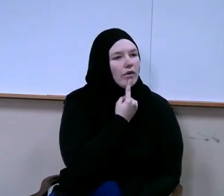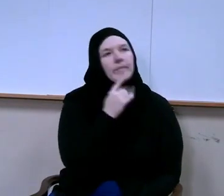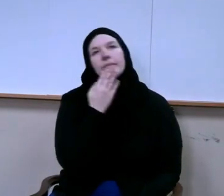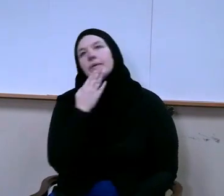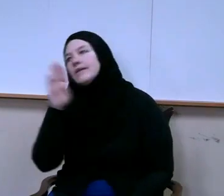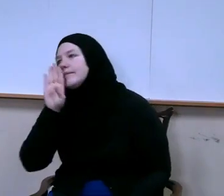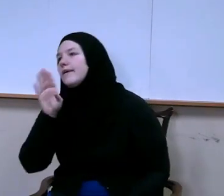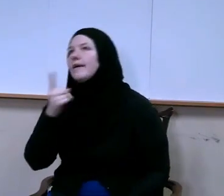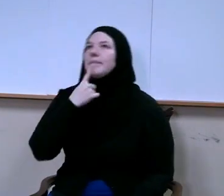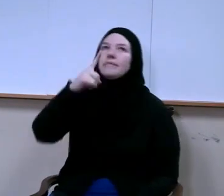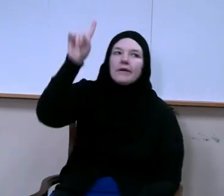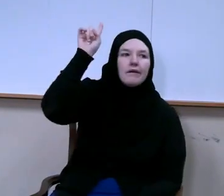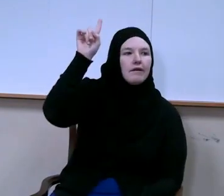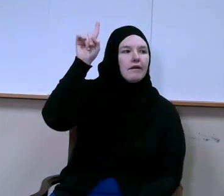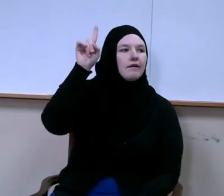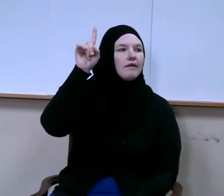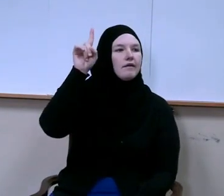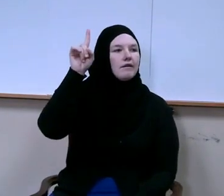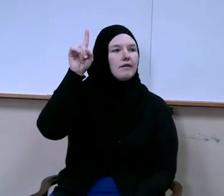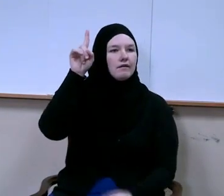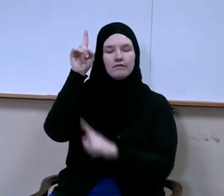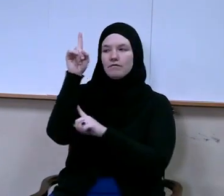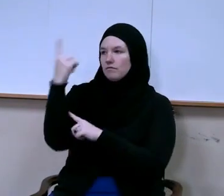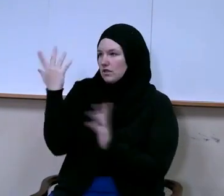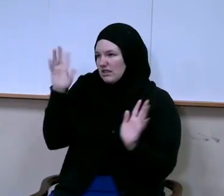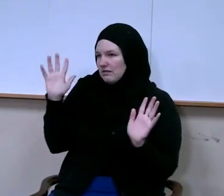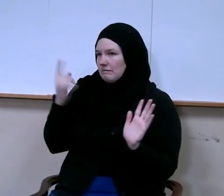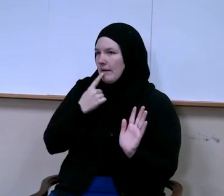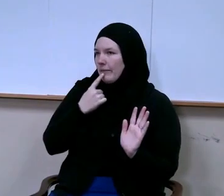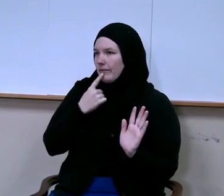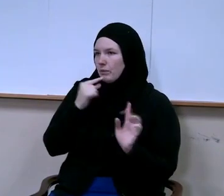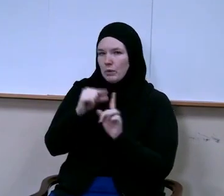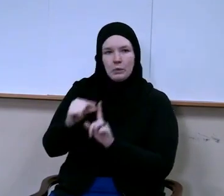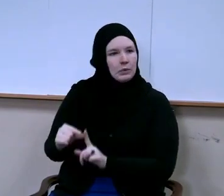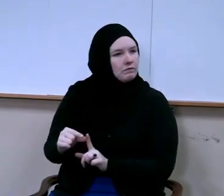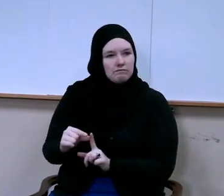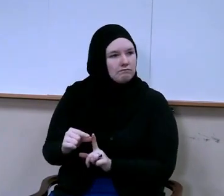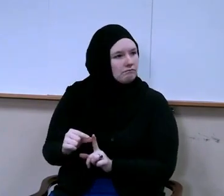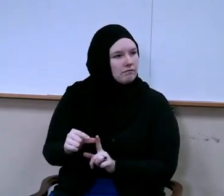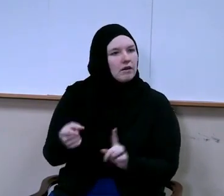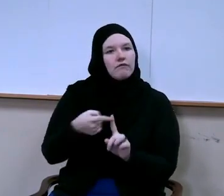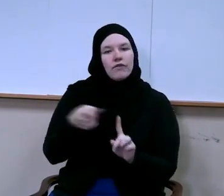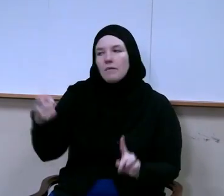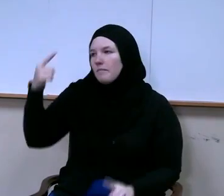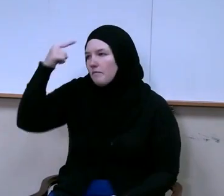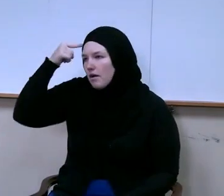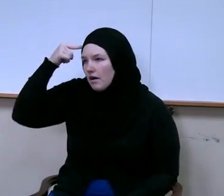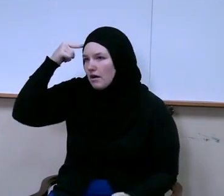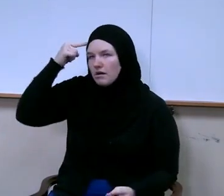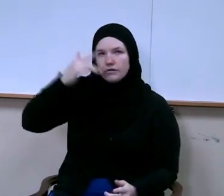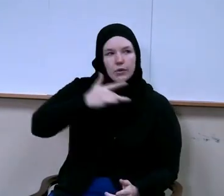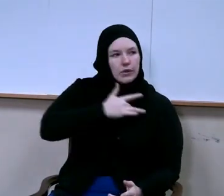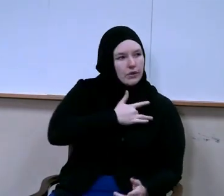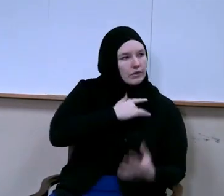by tongue. It is to remember Him in your head and to get the reference from your heart. The